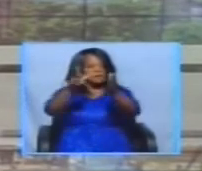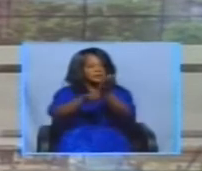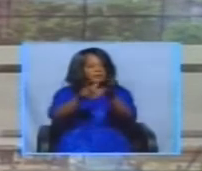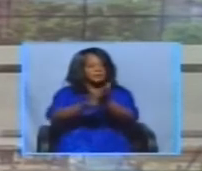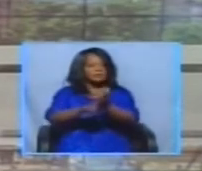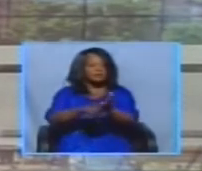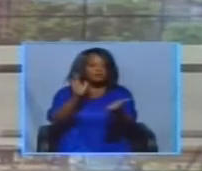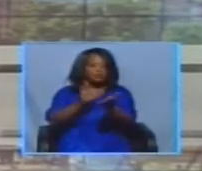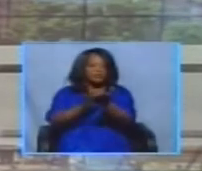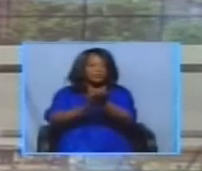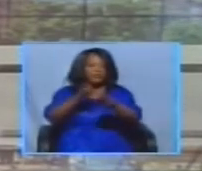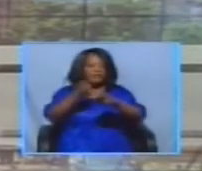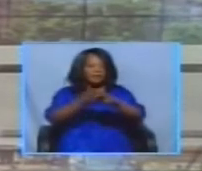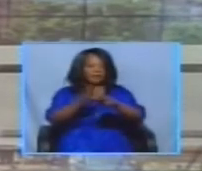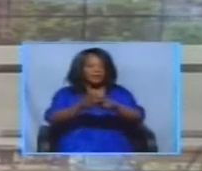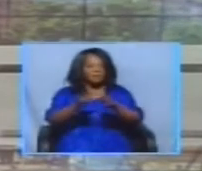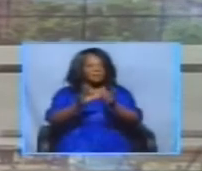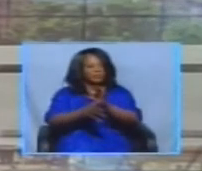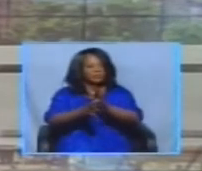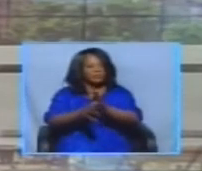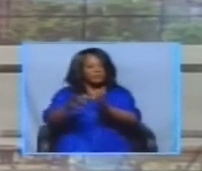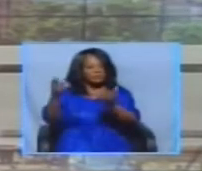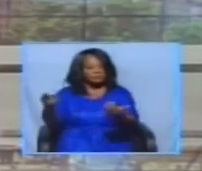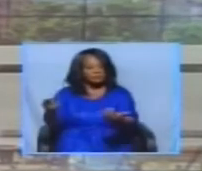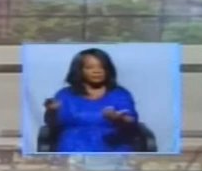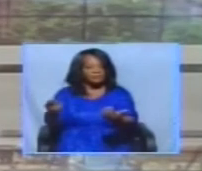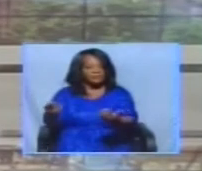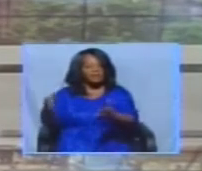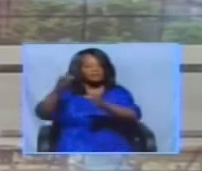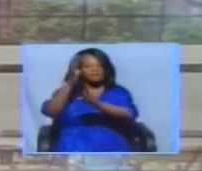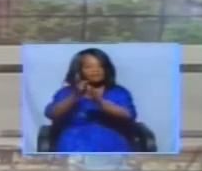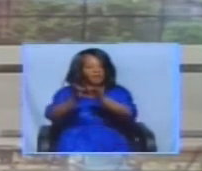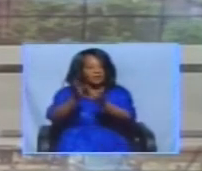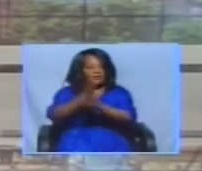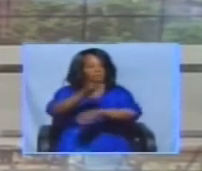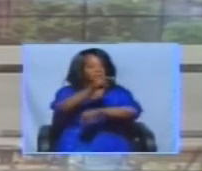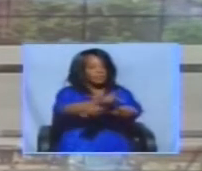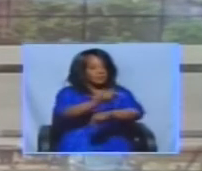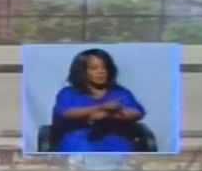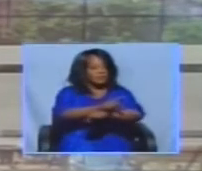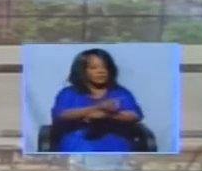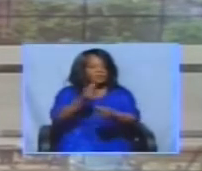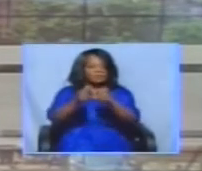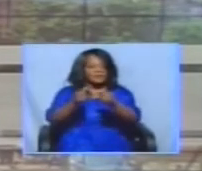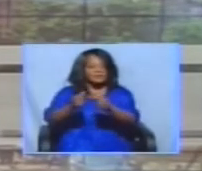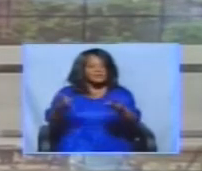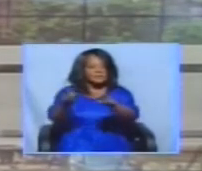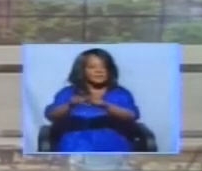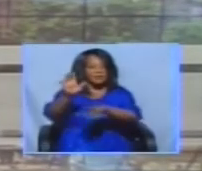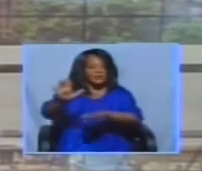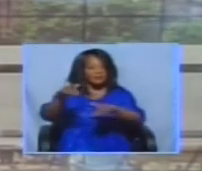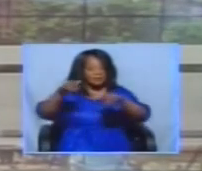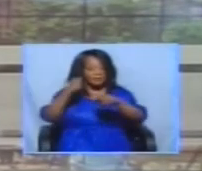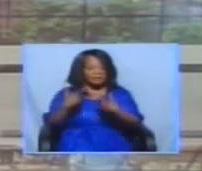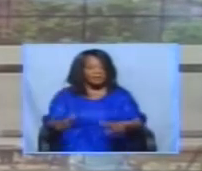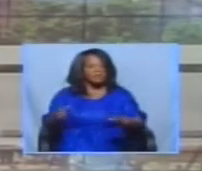Chitotela says water remains a major threat to current infrastructure development projects such as roads. Speaking when he